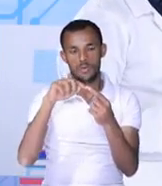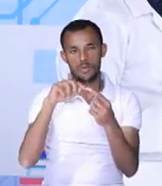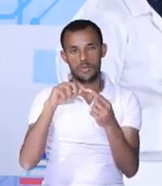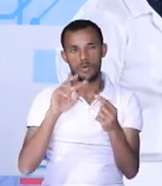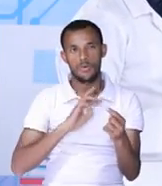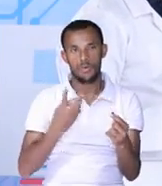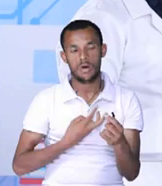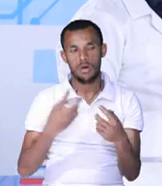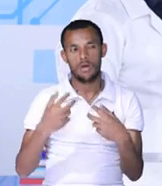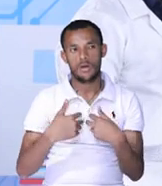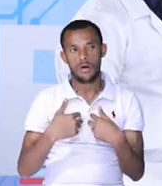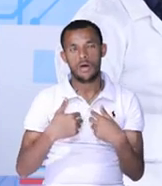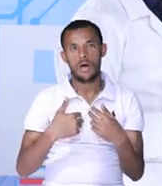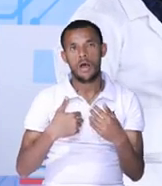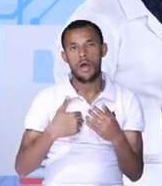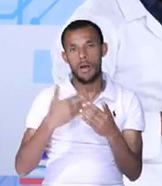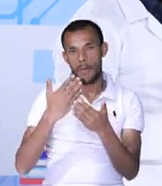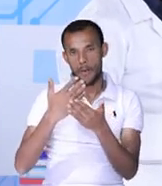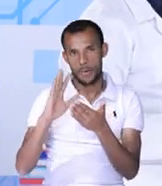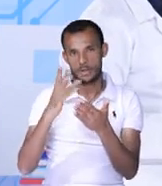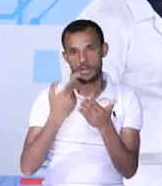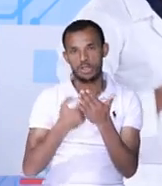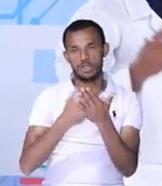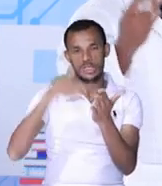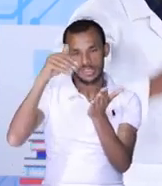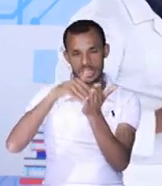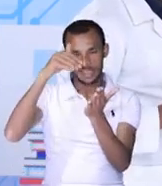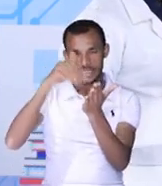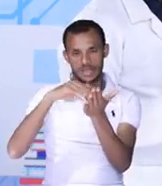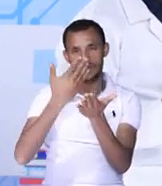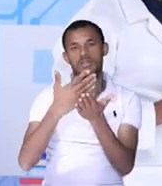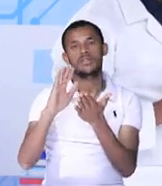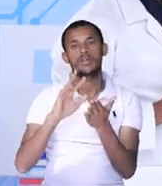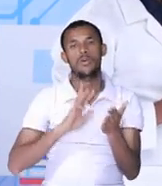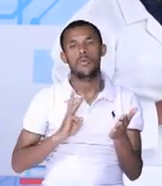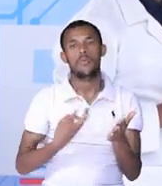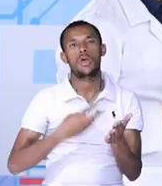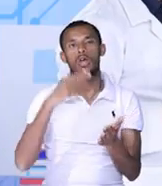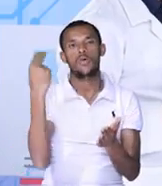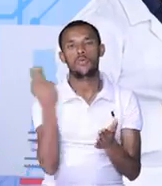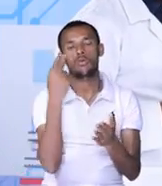we have to omit just this duplication. We will have another technique. That technique we call it